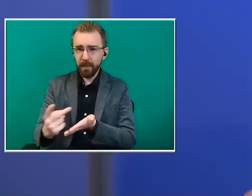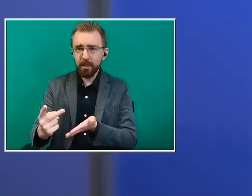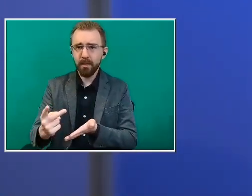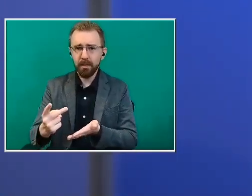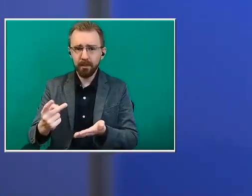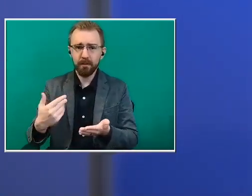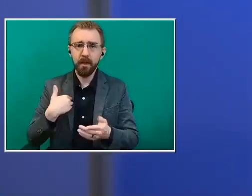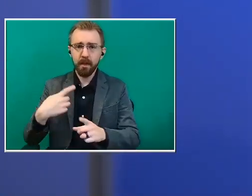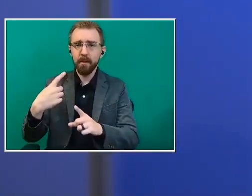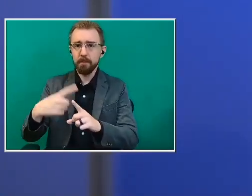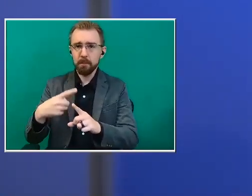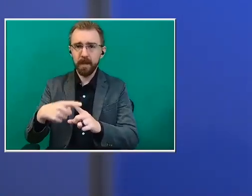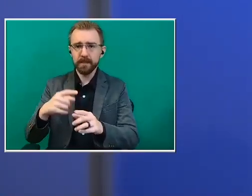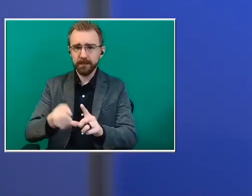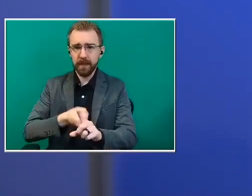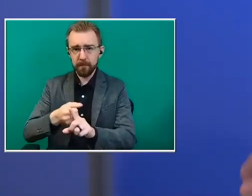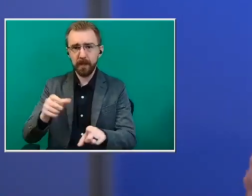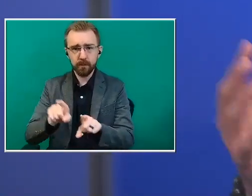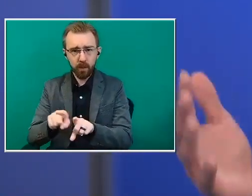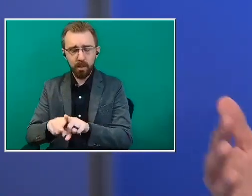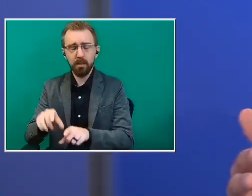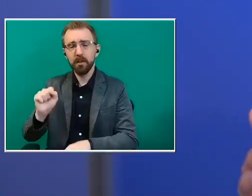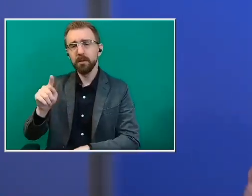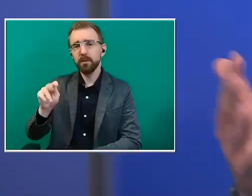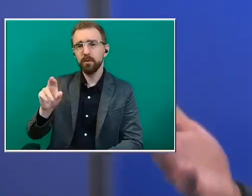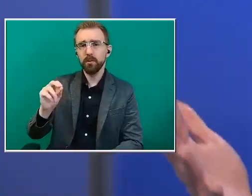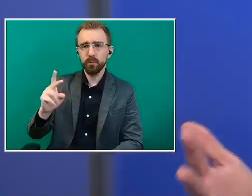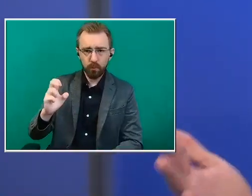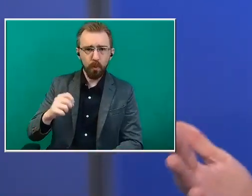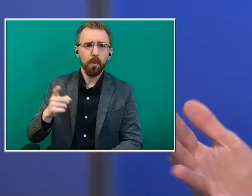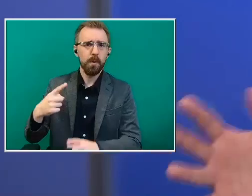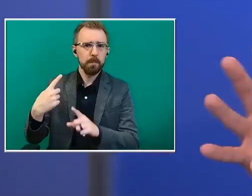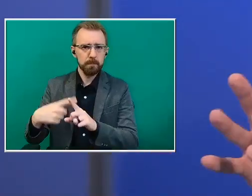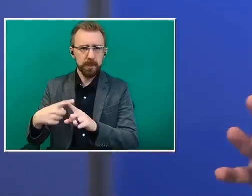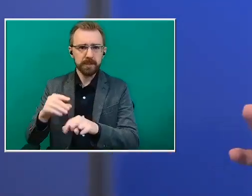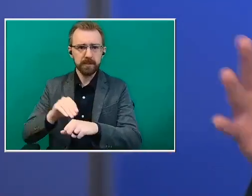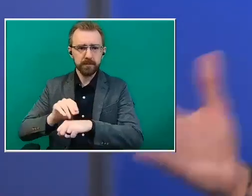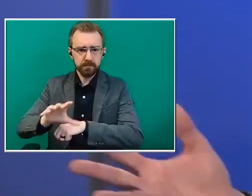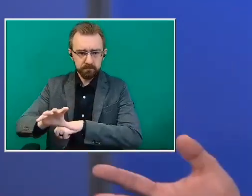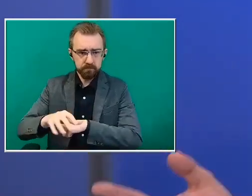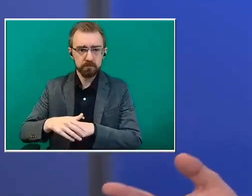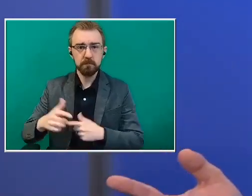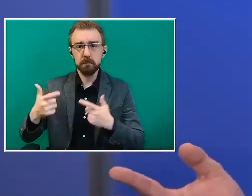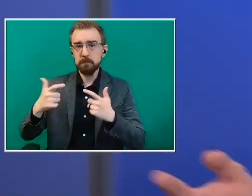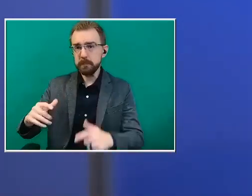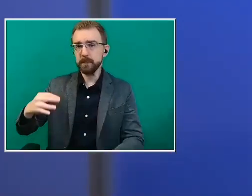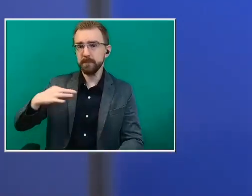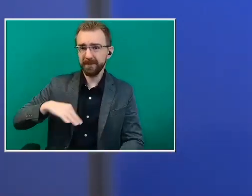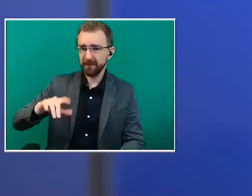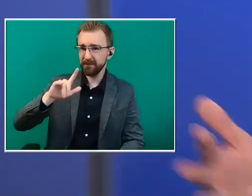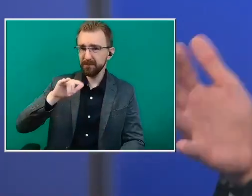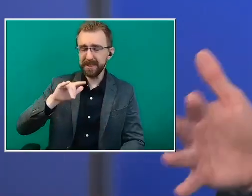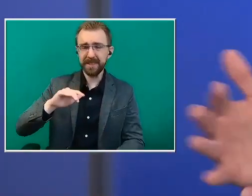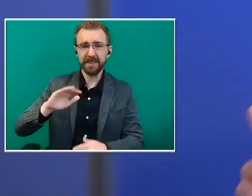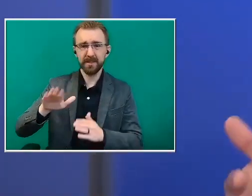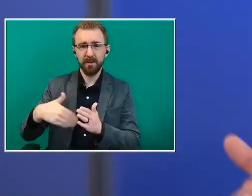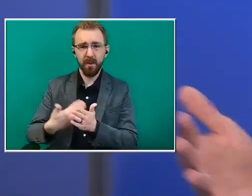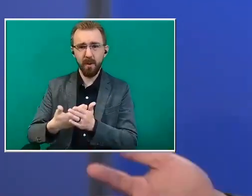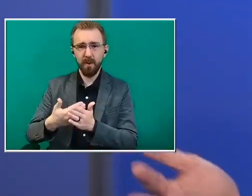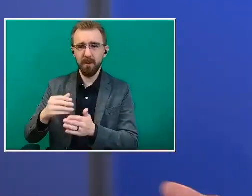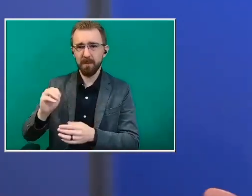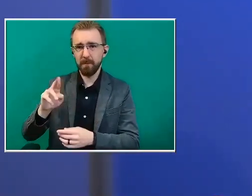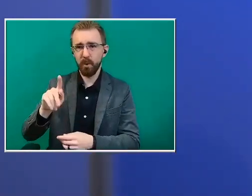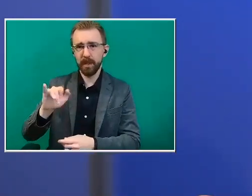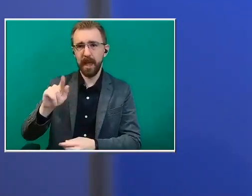well, stroke, which also had a positive impact. But I think the greatest benefit was really on all-cause mortality, because that was almost